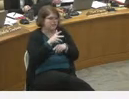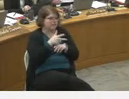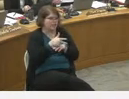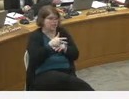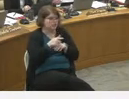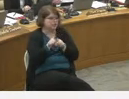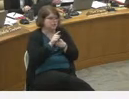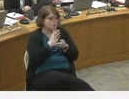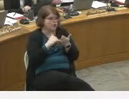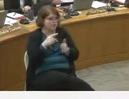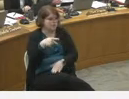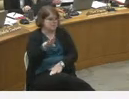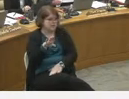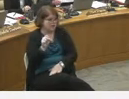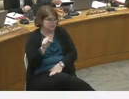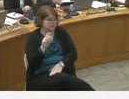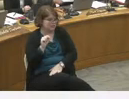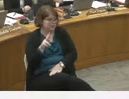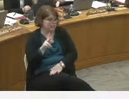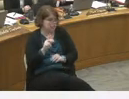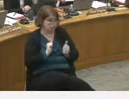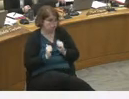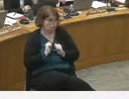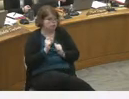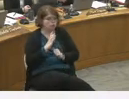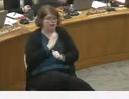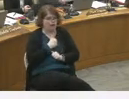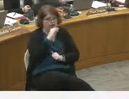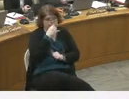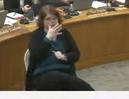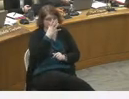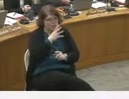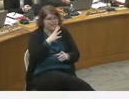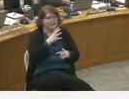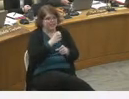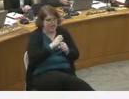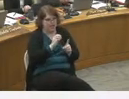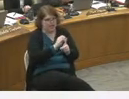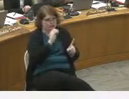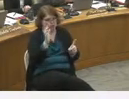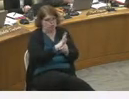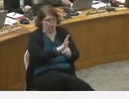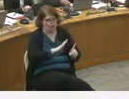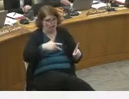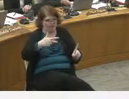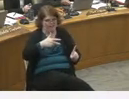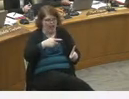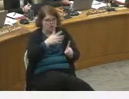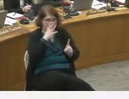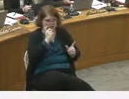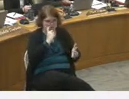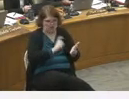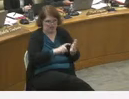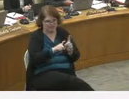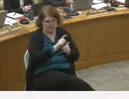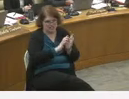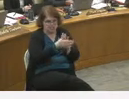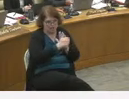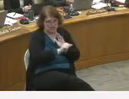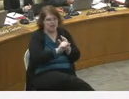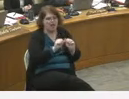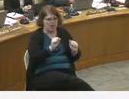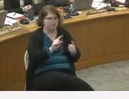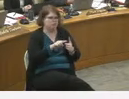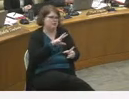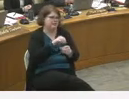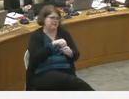PBS television show so our kids will get exposure and they will be recognized as competent and able to participate in